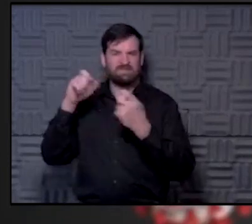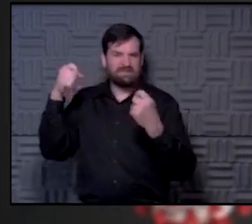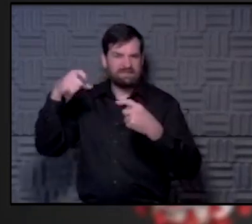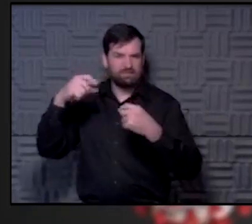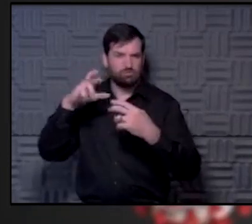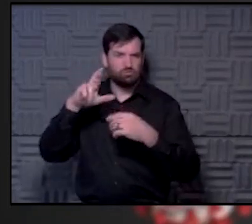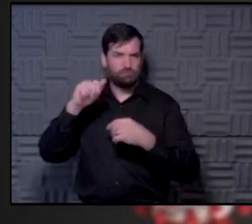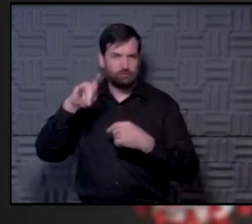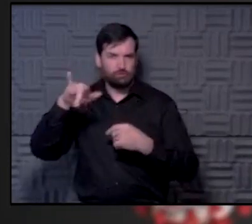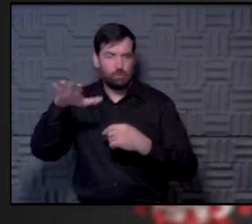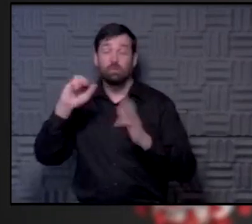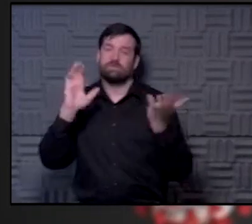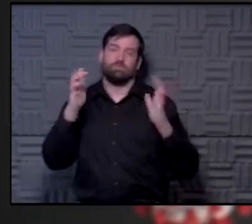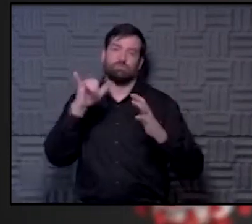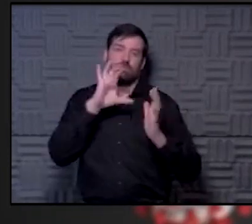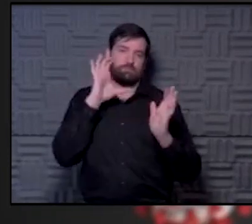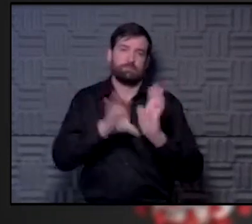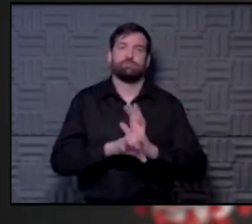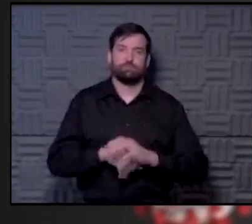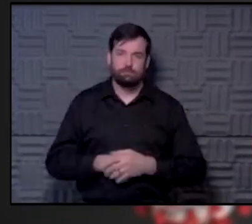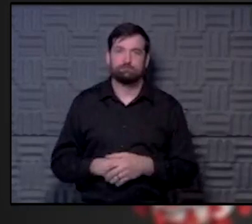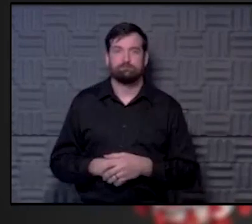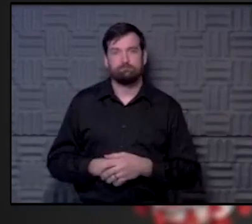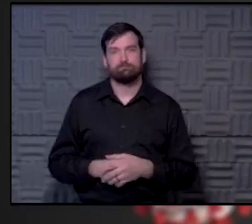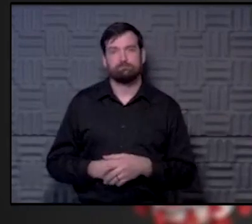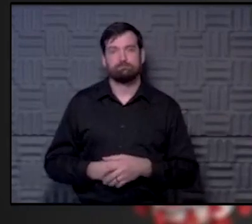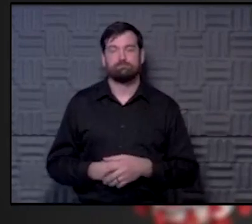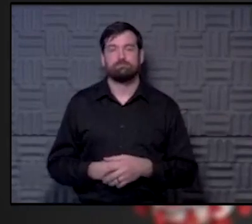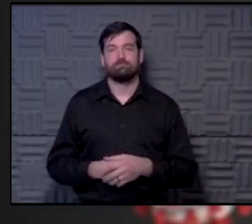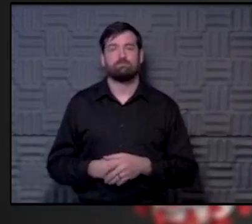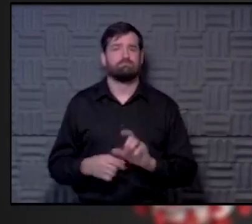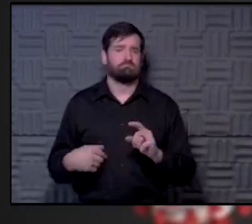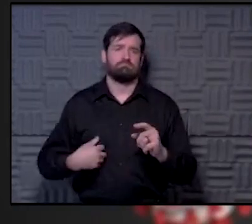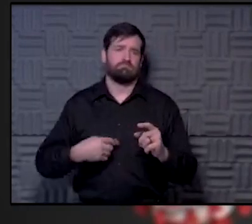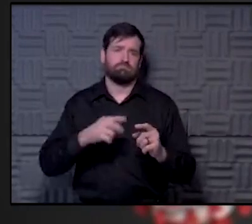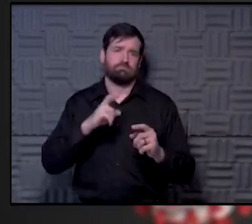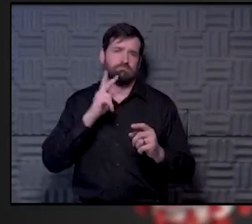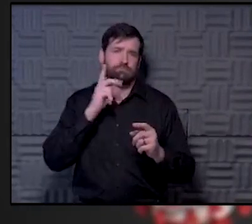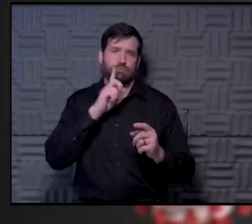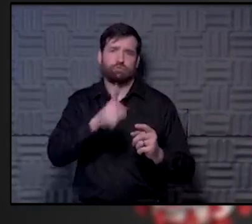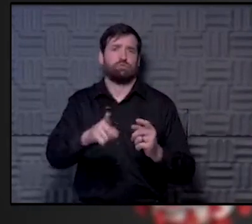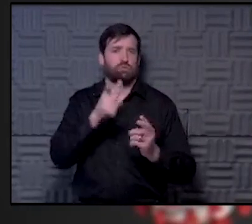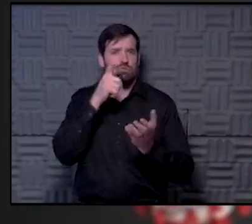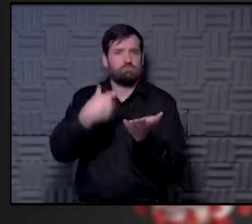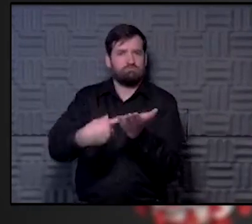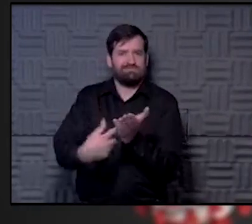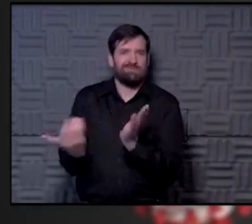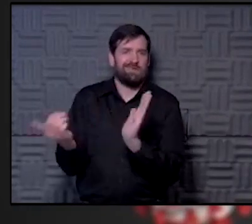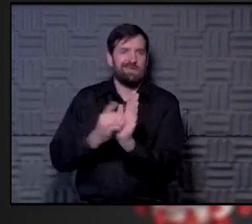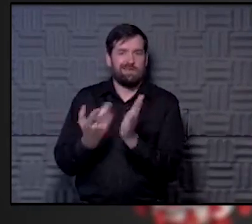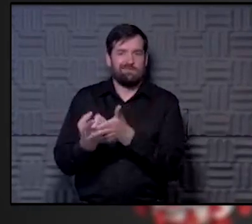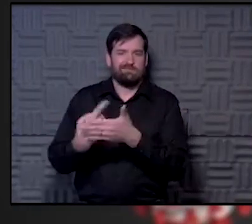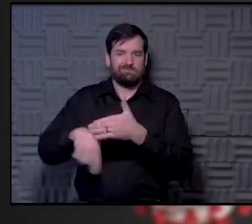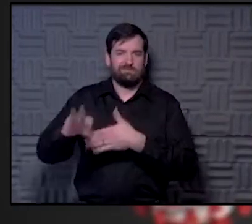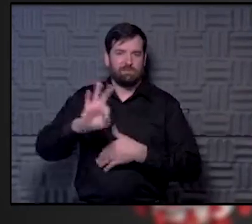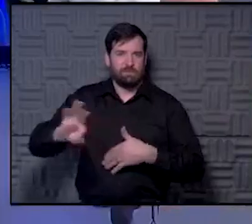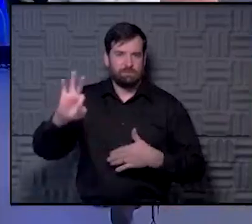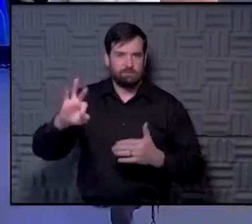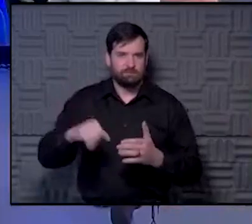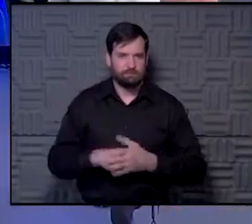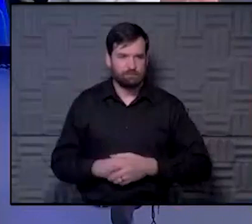this graphic that you're seeing here. So, but I'm sure we'll revisit that when we talk next Friday. All